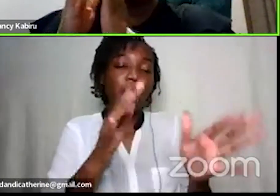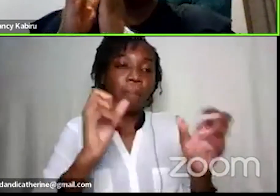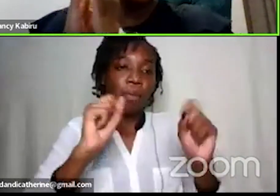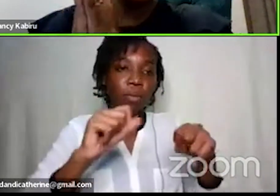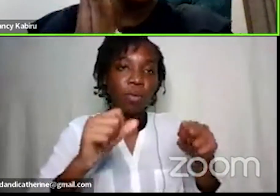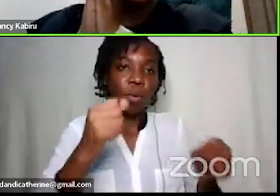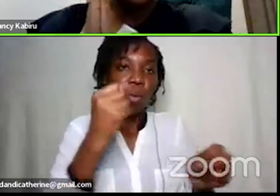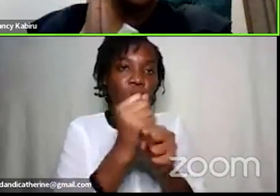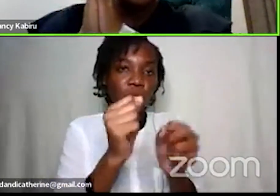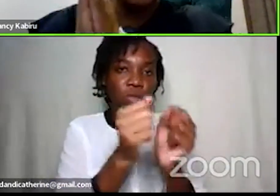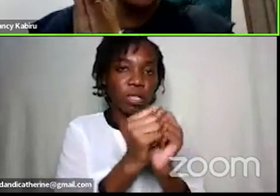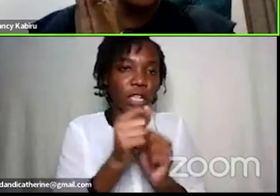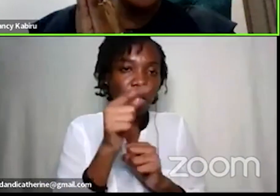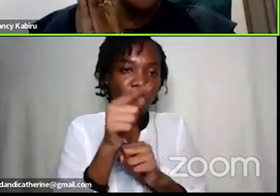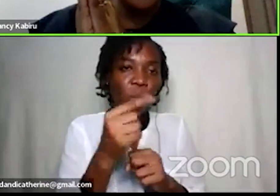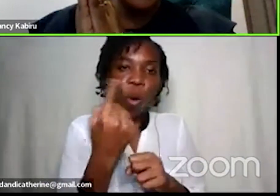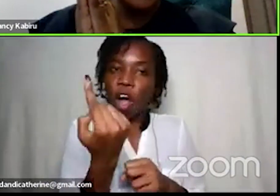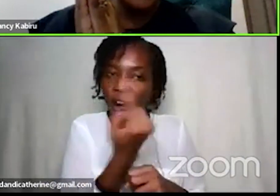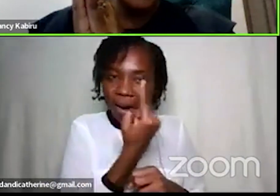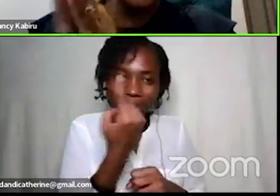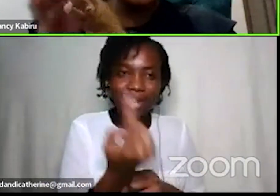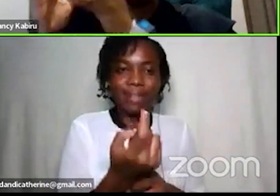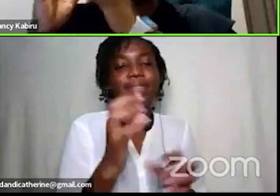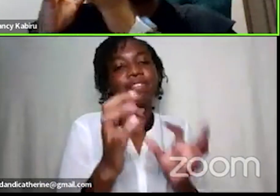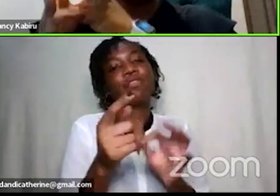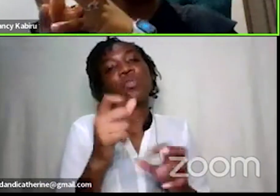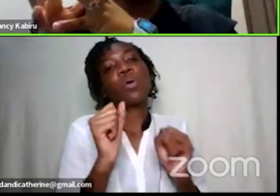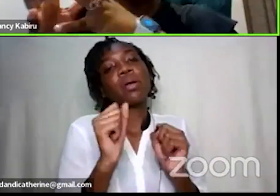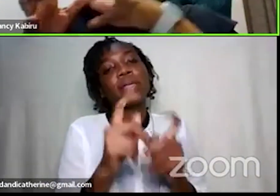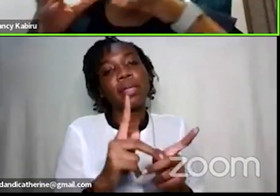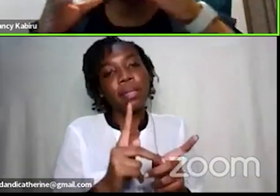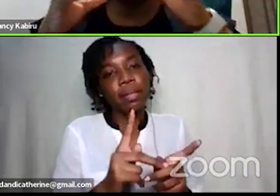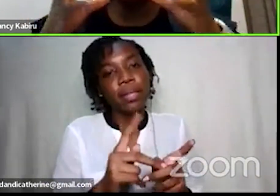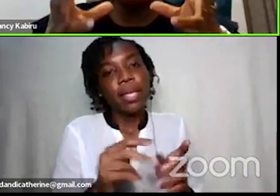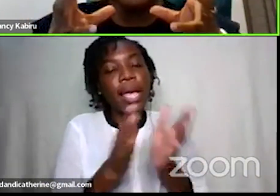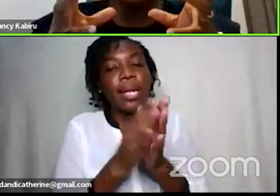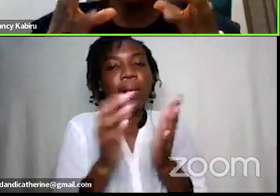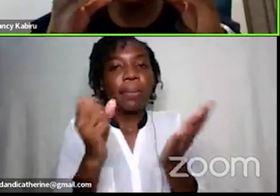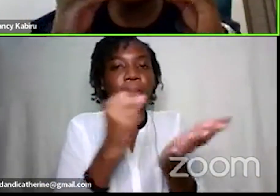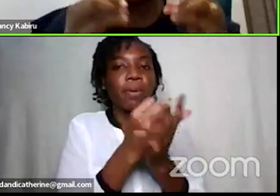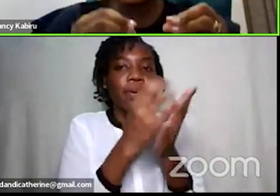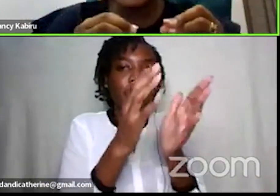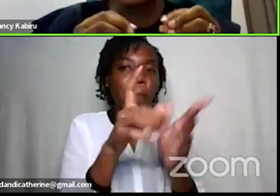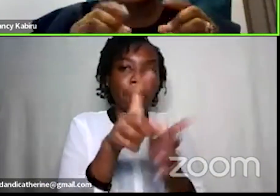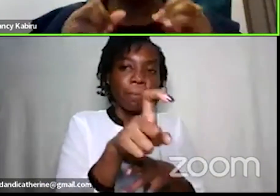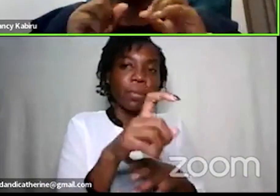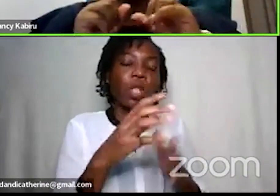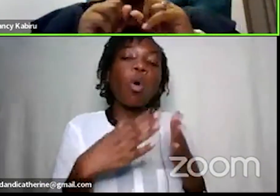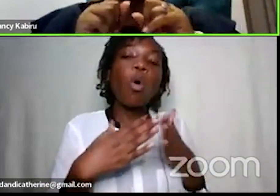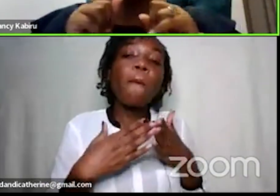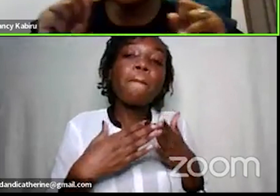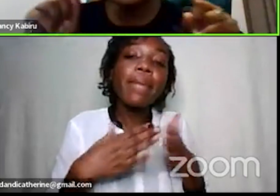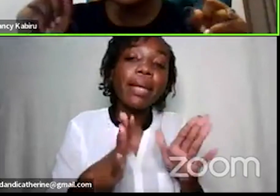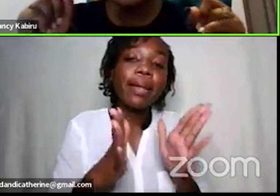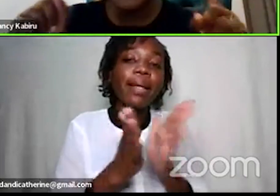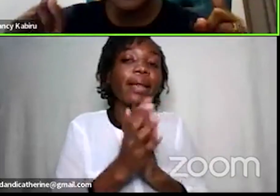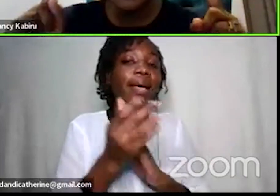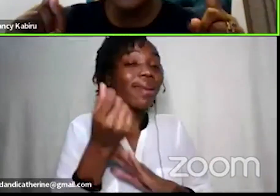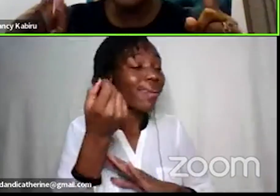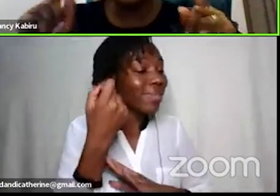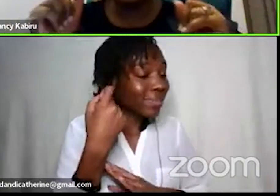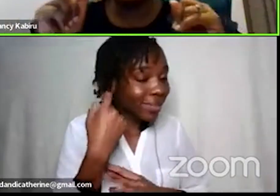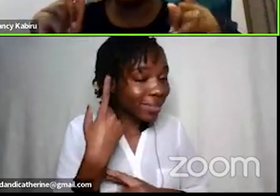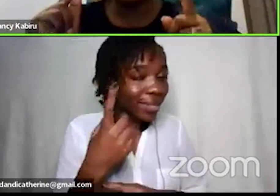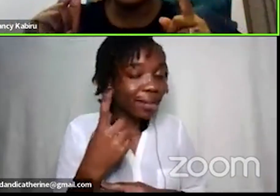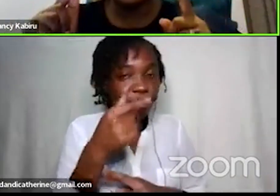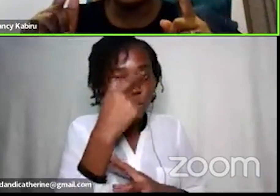you only when you're open, okay? And employers need to be open to understand, because everyone is